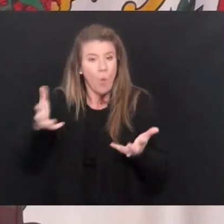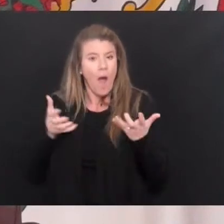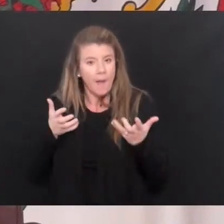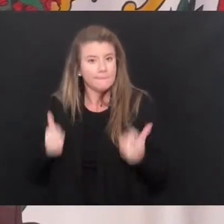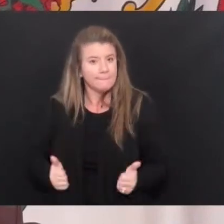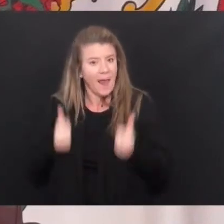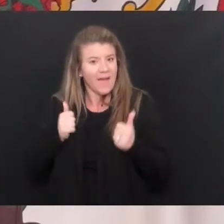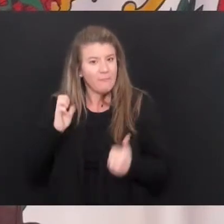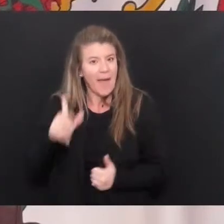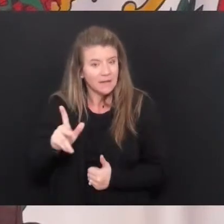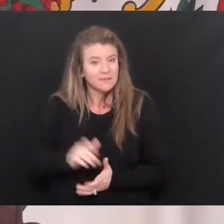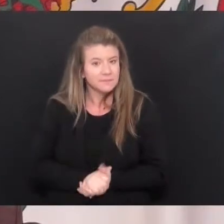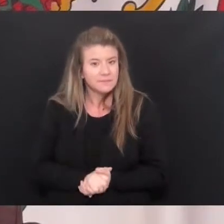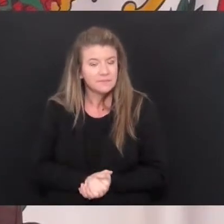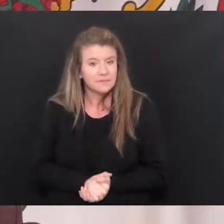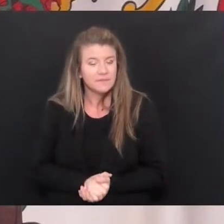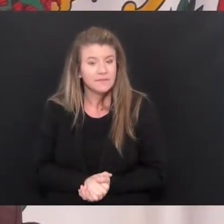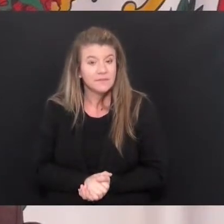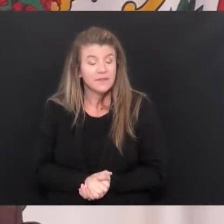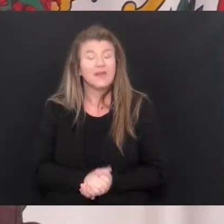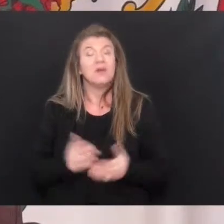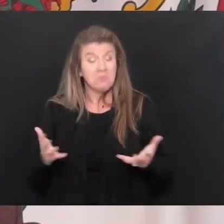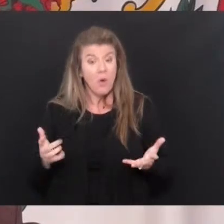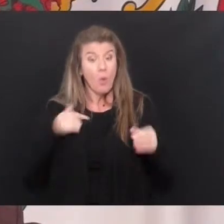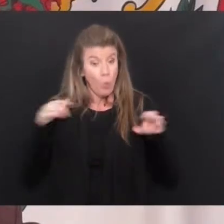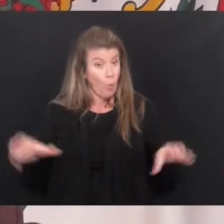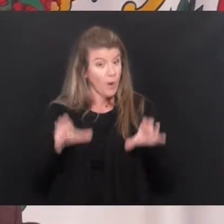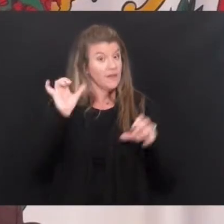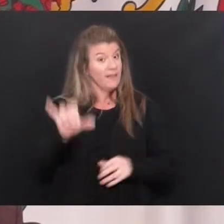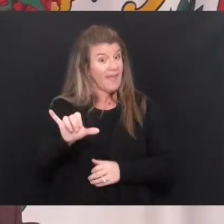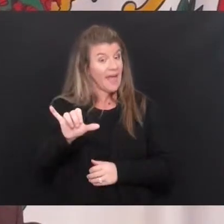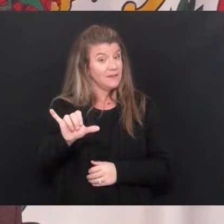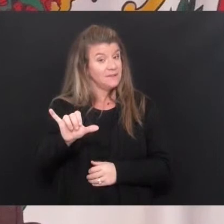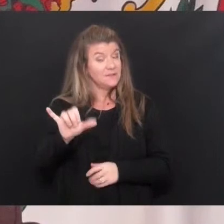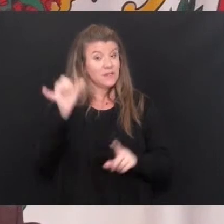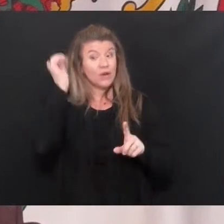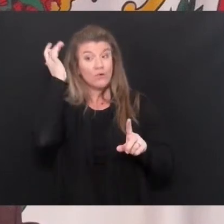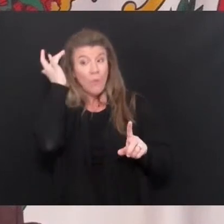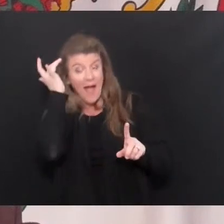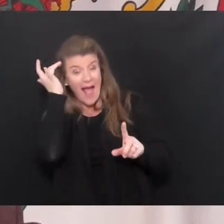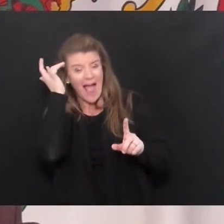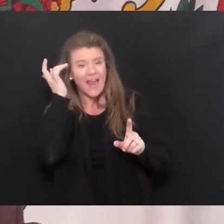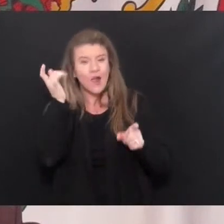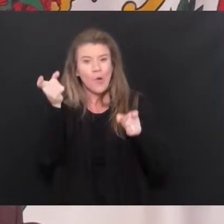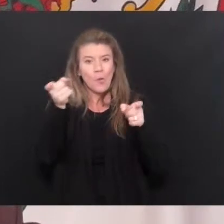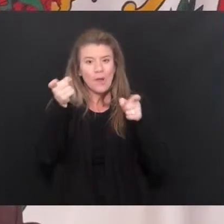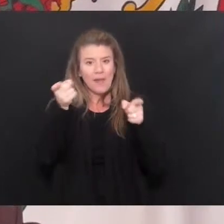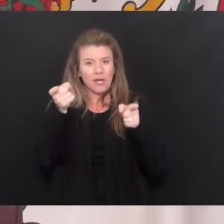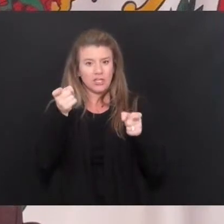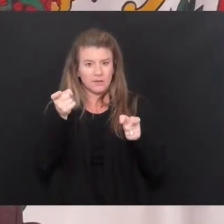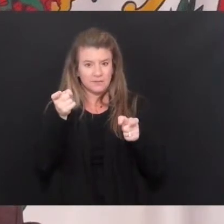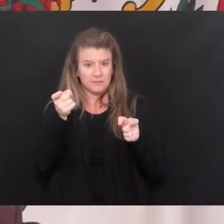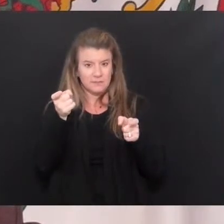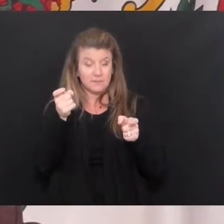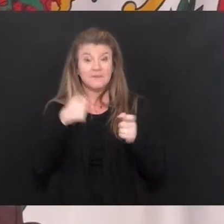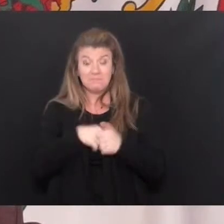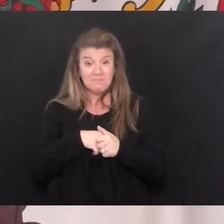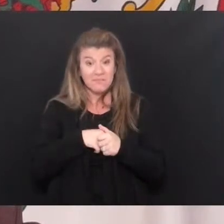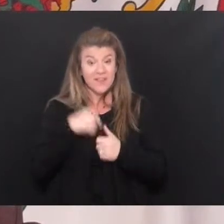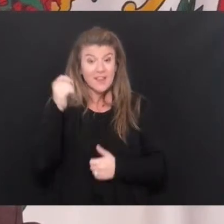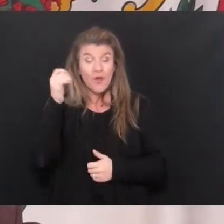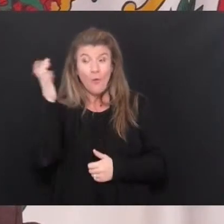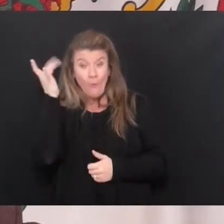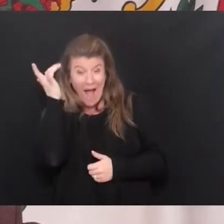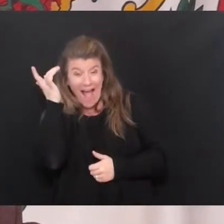be. Now, we did that because we managed it. And we did that because